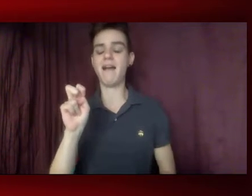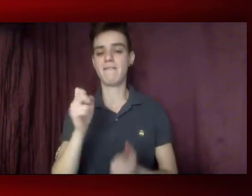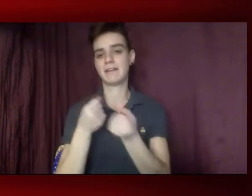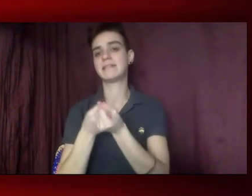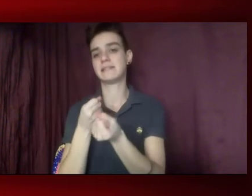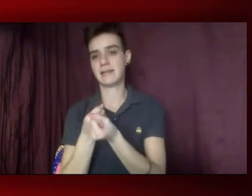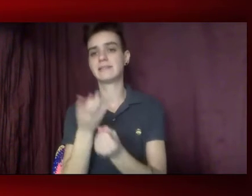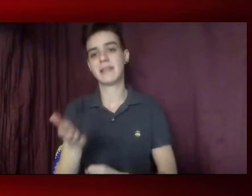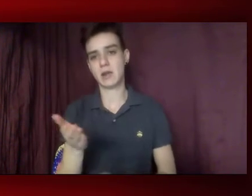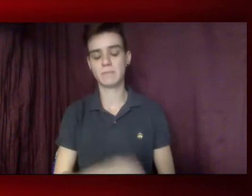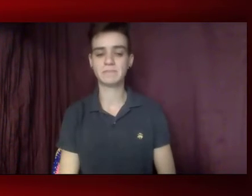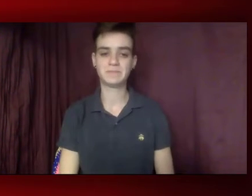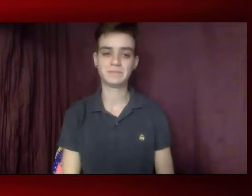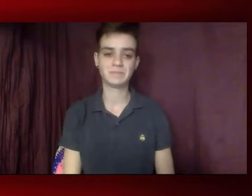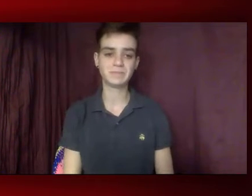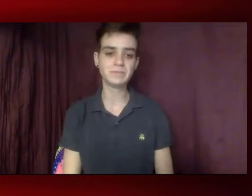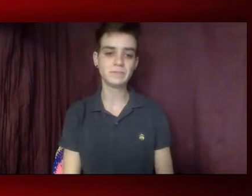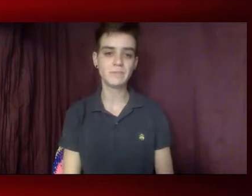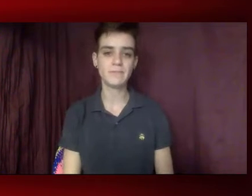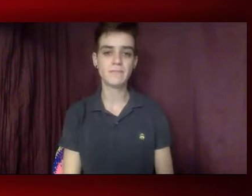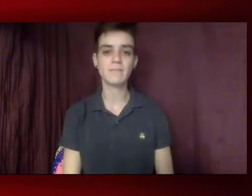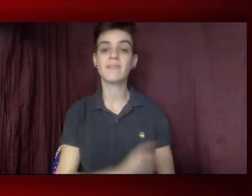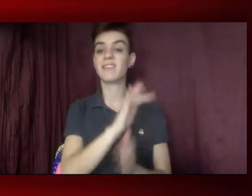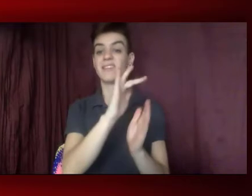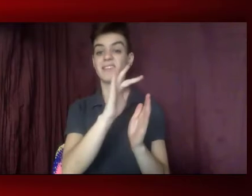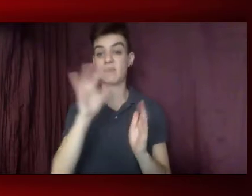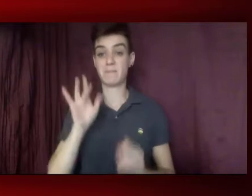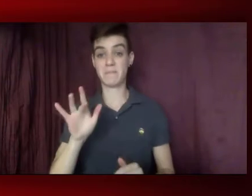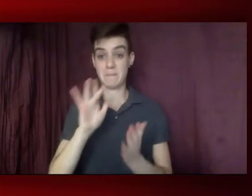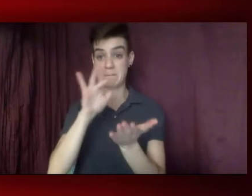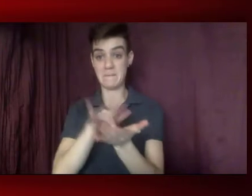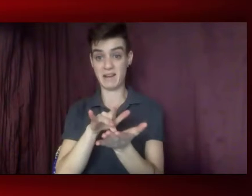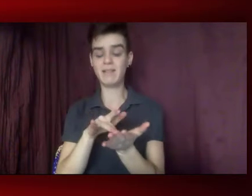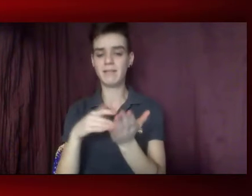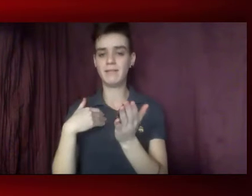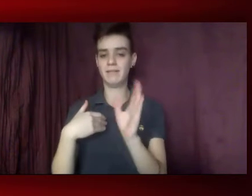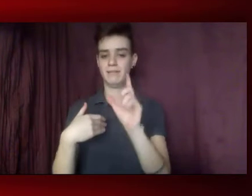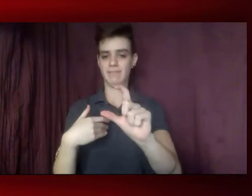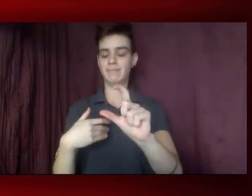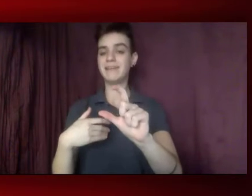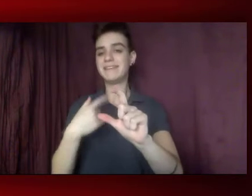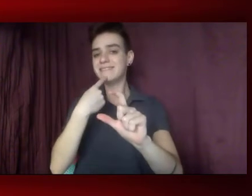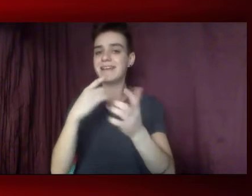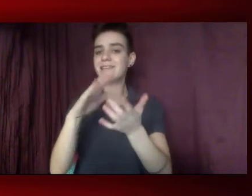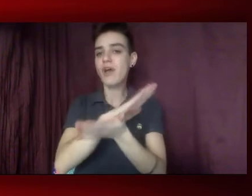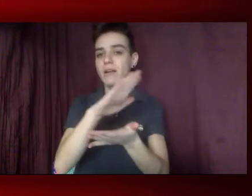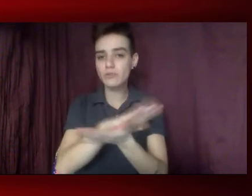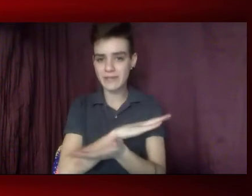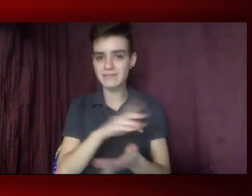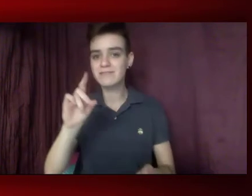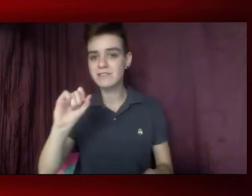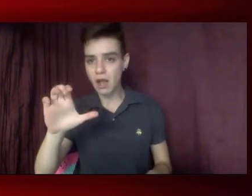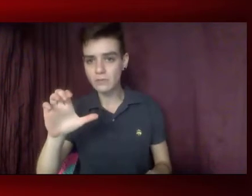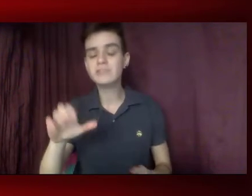Desk. There's also right in the middle, an icon that says Documents. That's where you can pull up some of those issue briefs